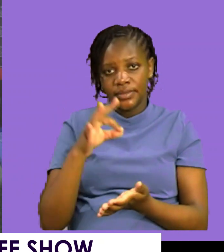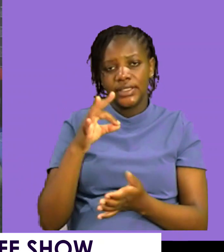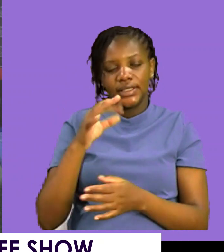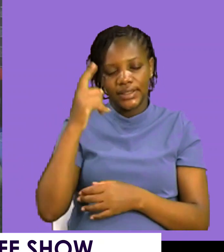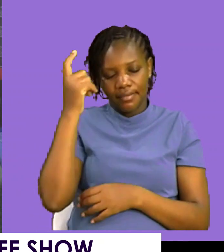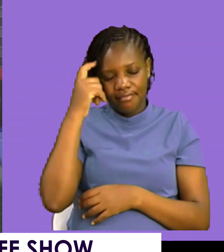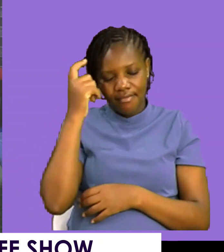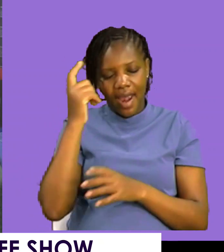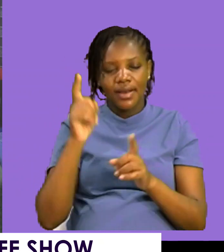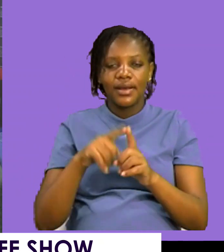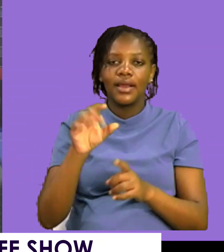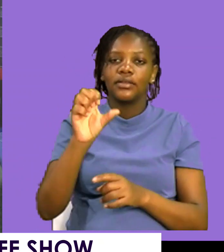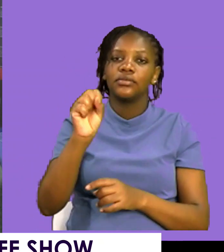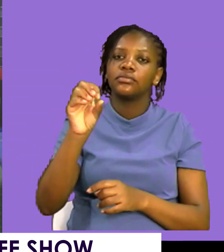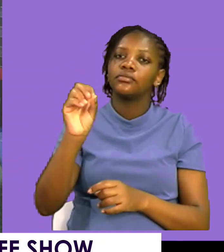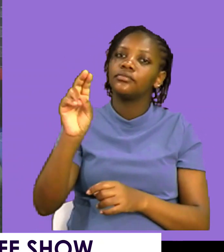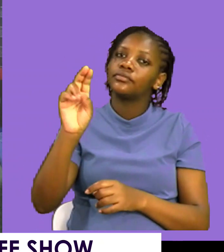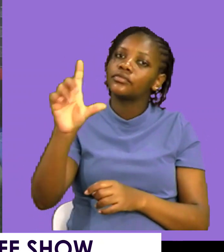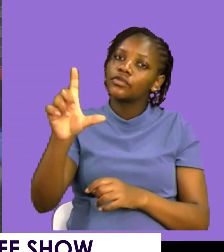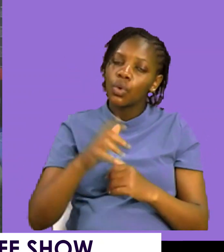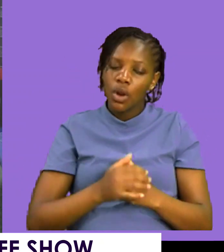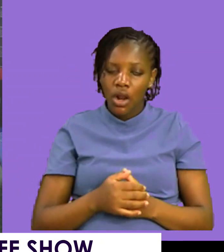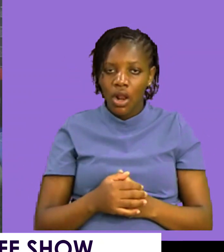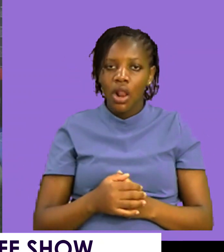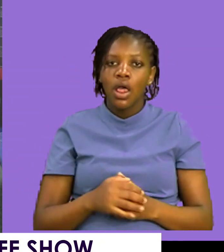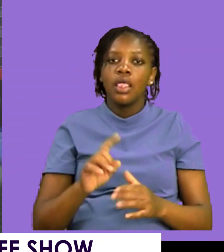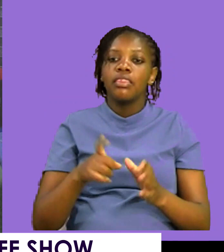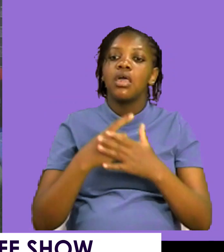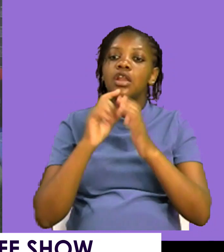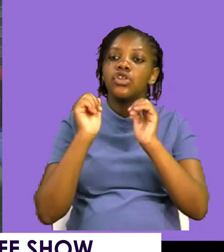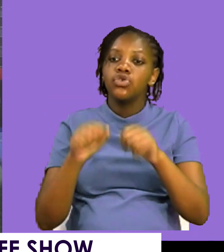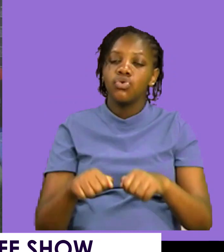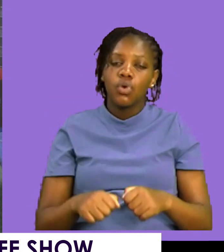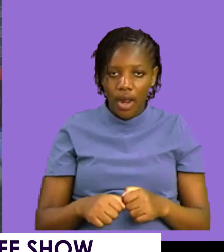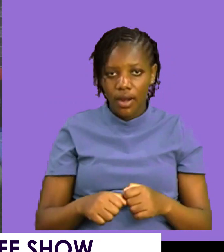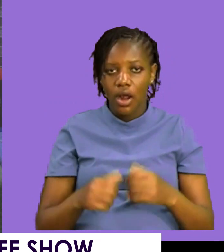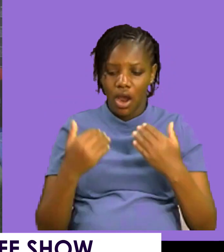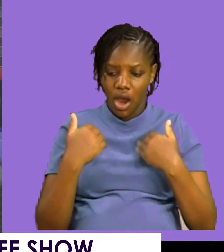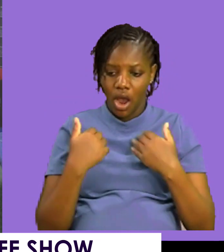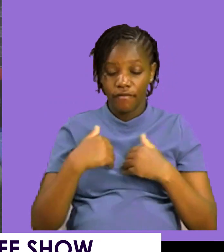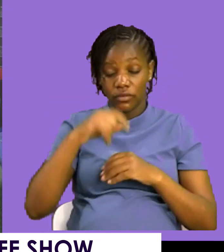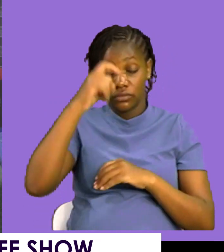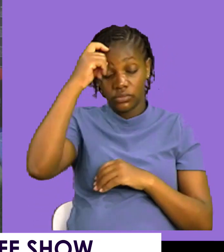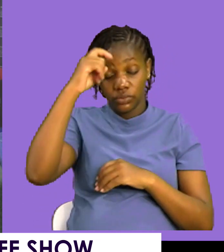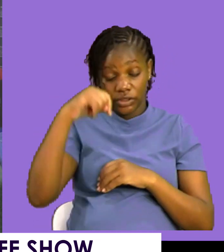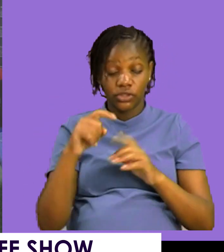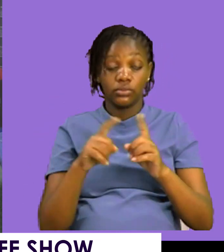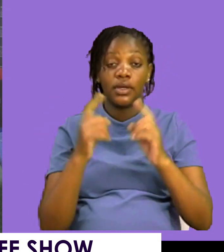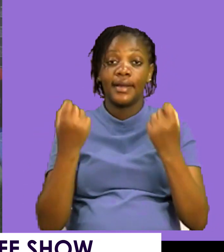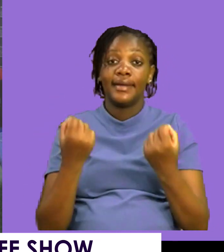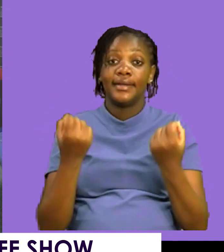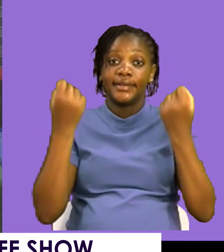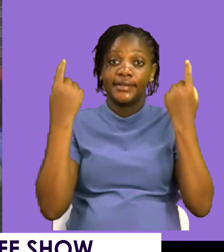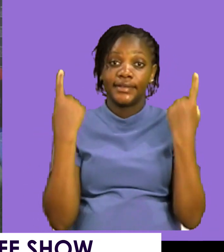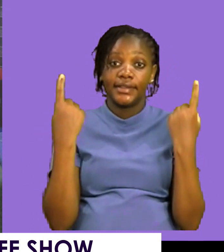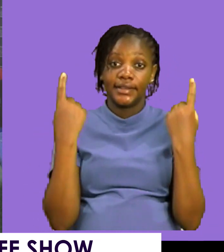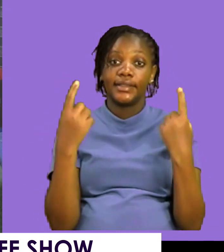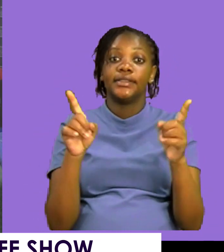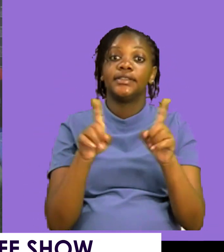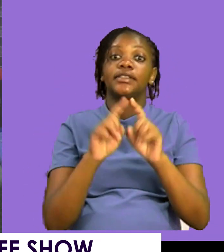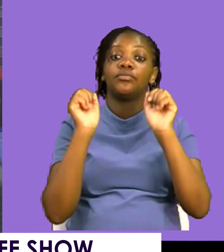capacity, to be able to walk in wisdom, in understanding, to be able